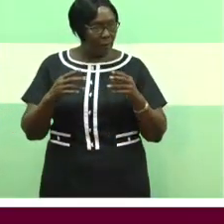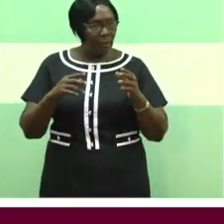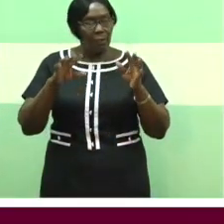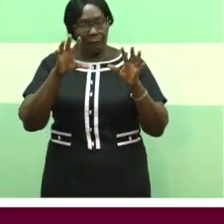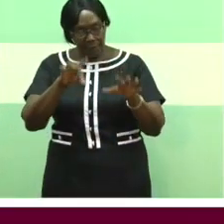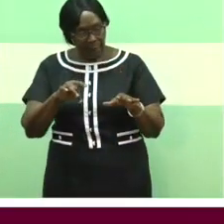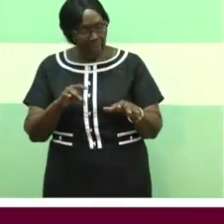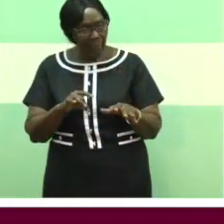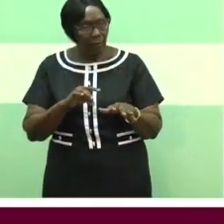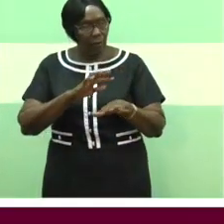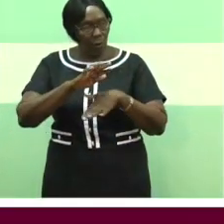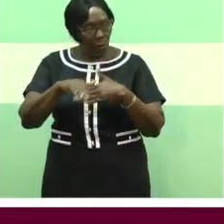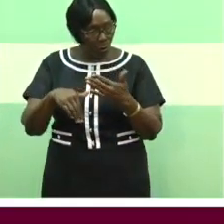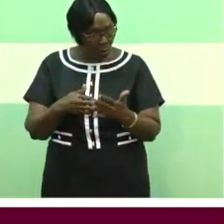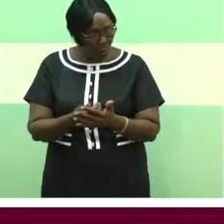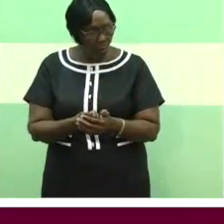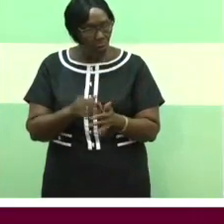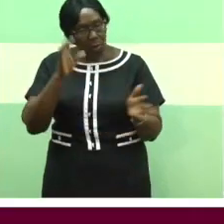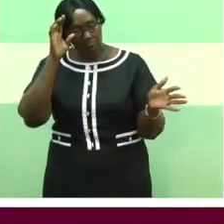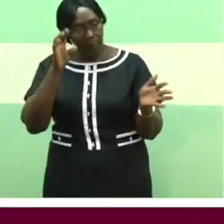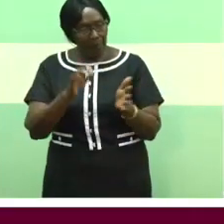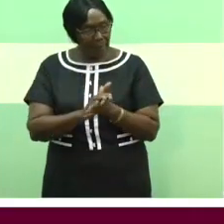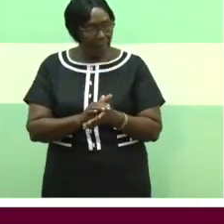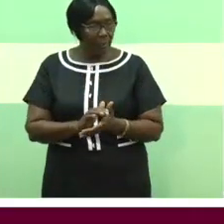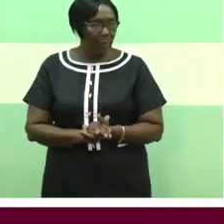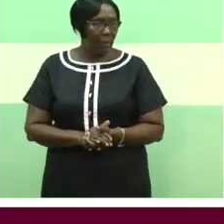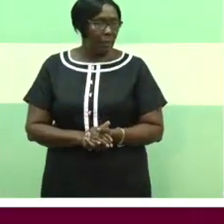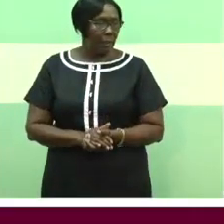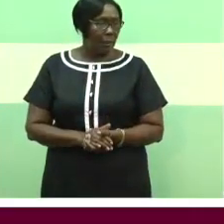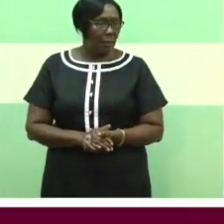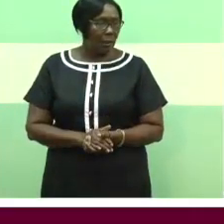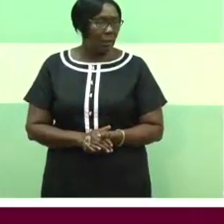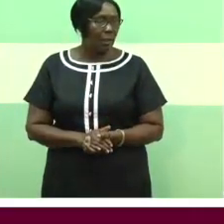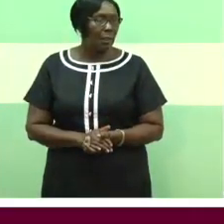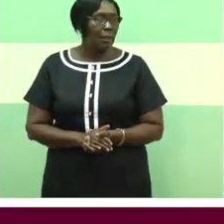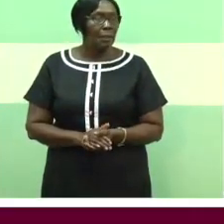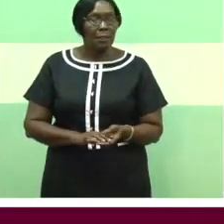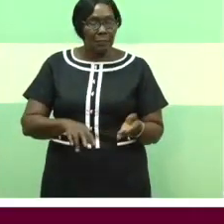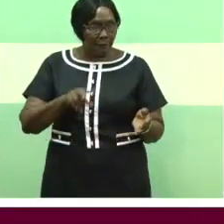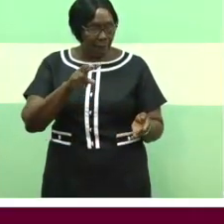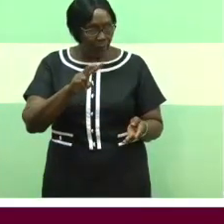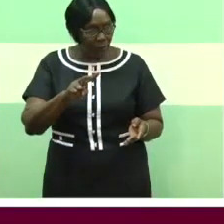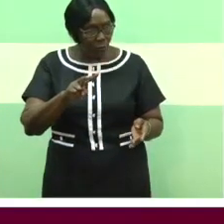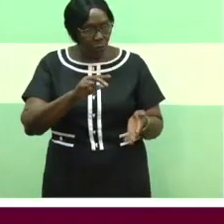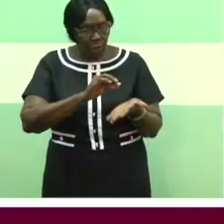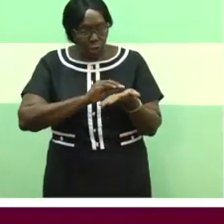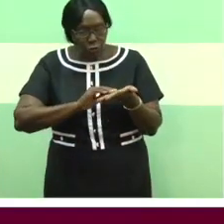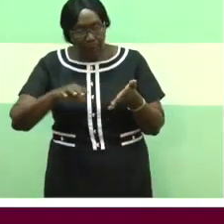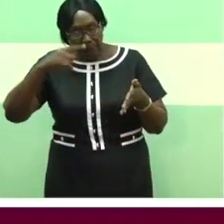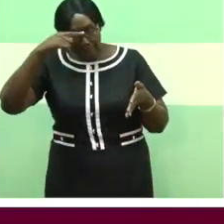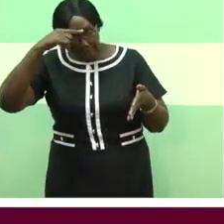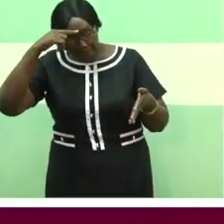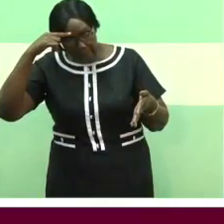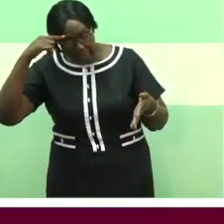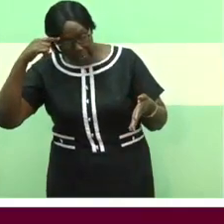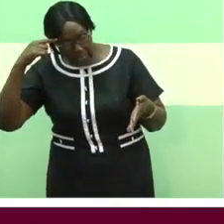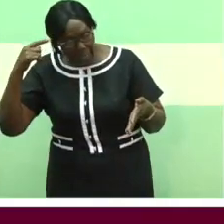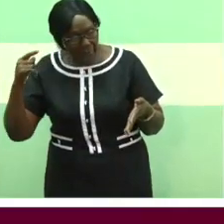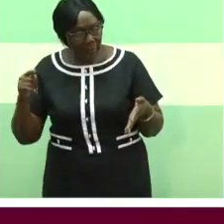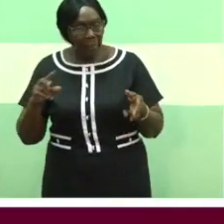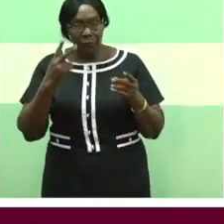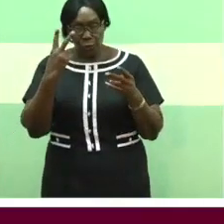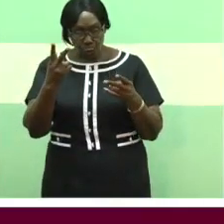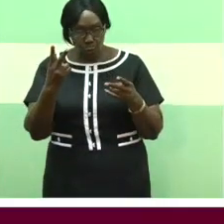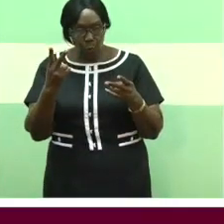source and laminate your pictures, you would get your Velcro strips. Now for the Velcro, you have